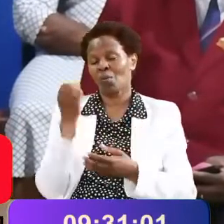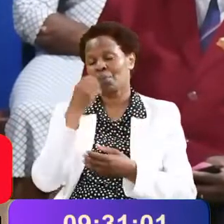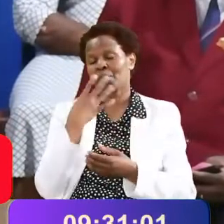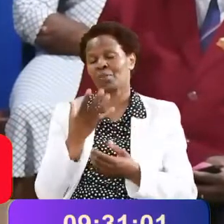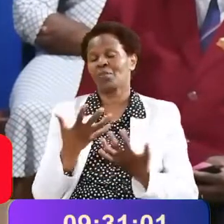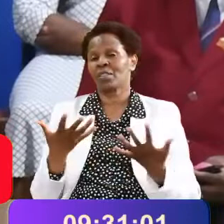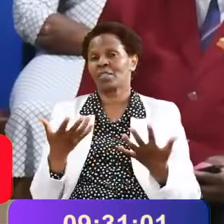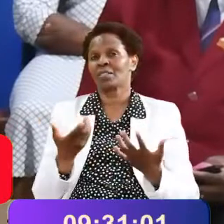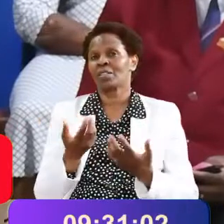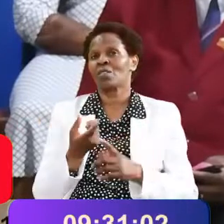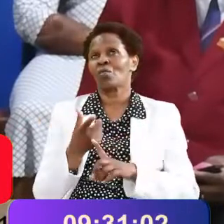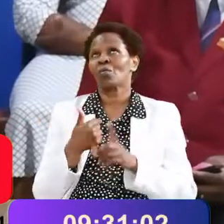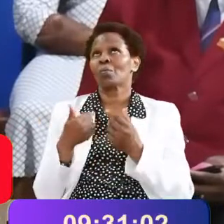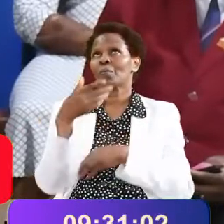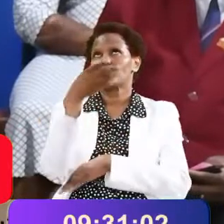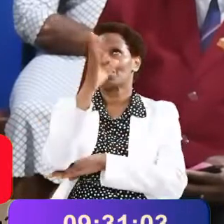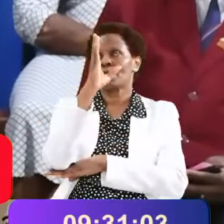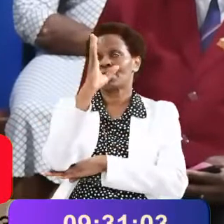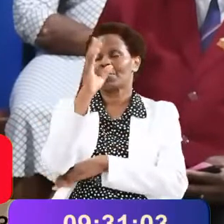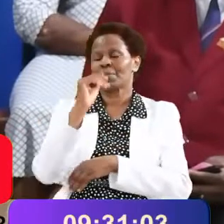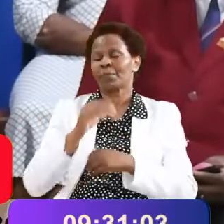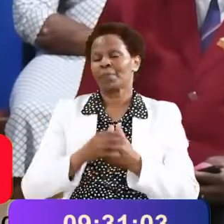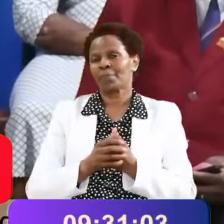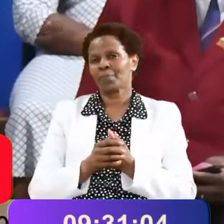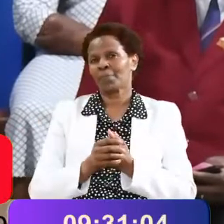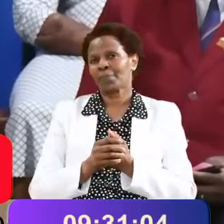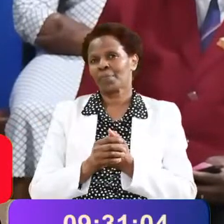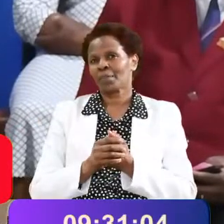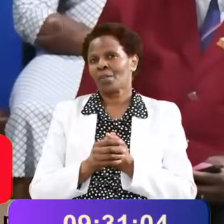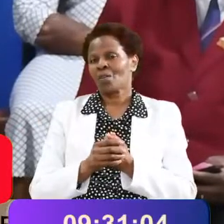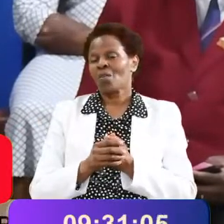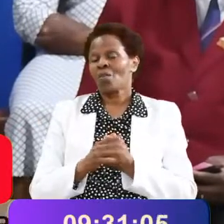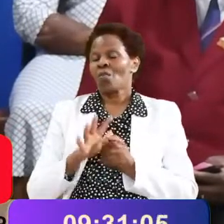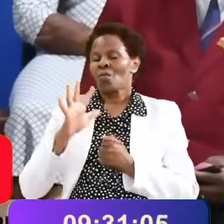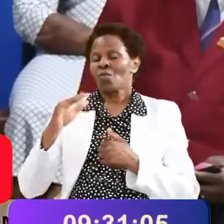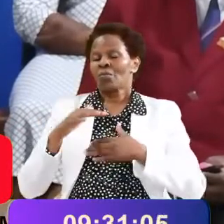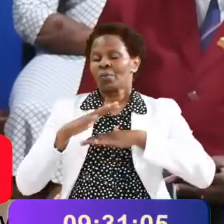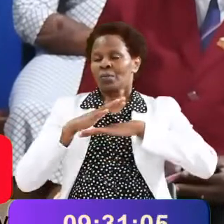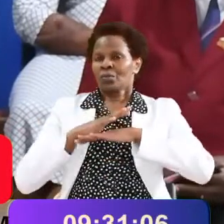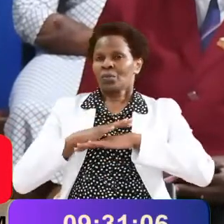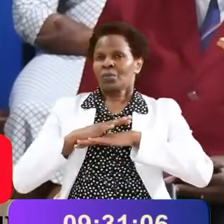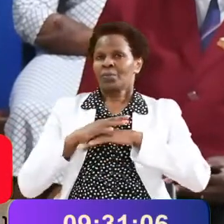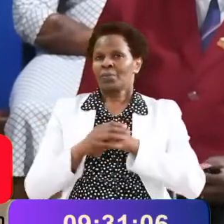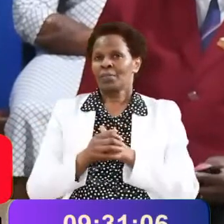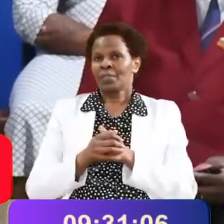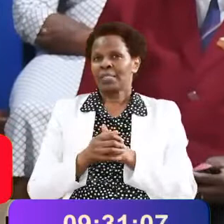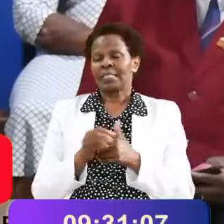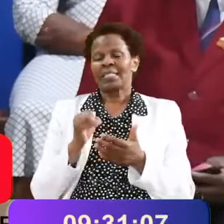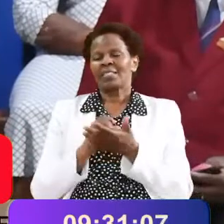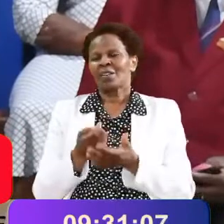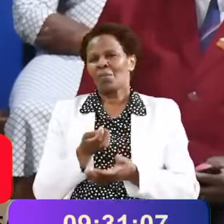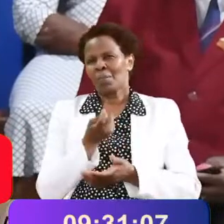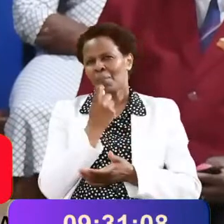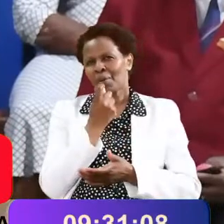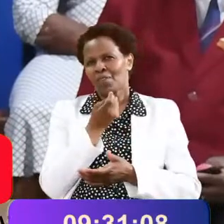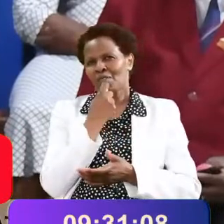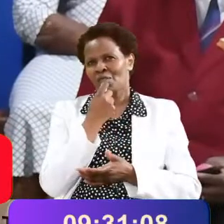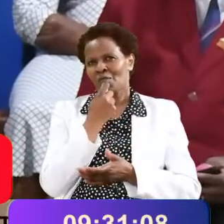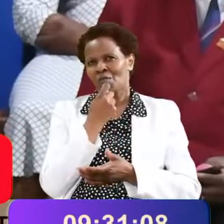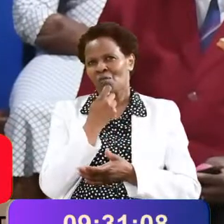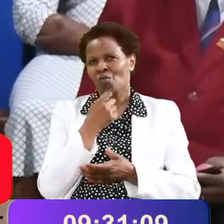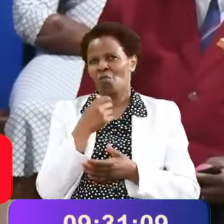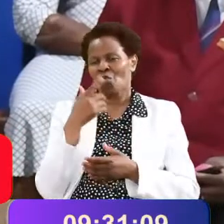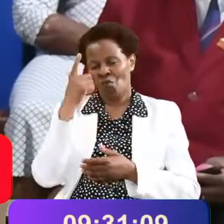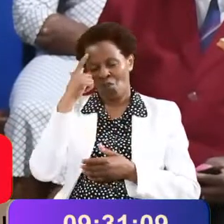Father of lights. Then number five about contentment is that contentment is the medicine for jealousy and